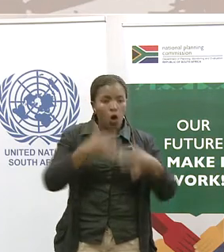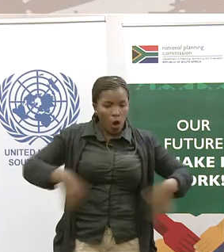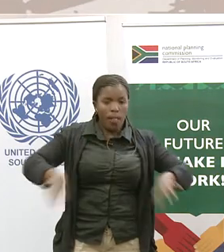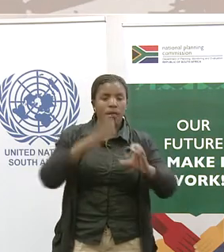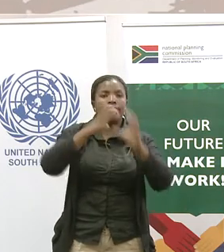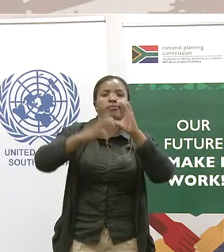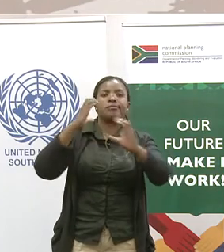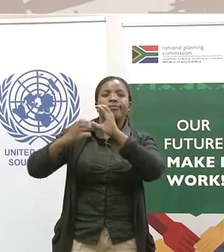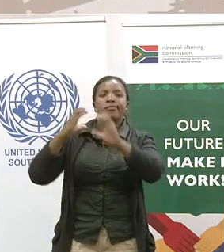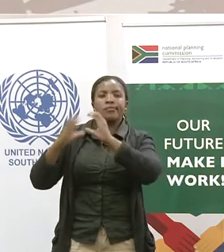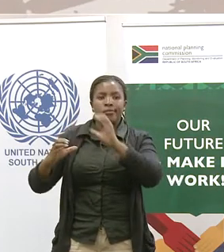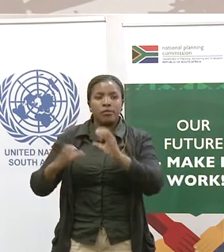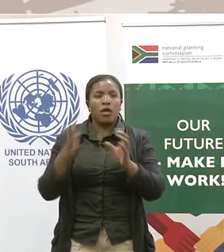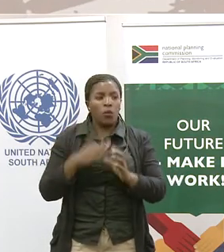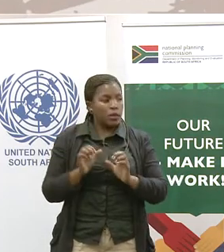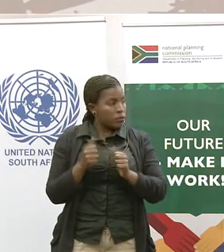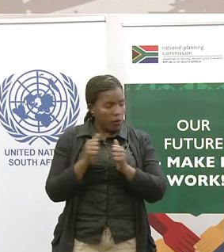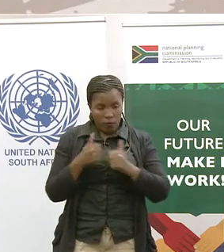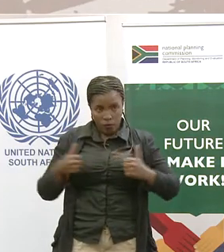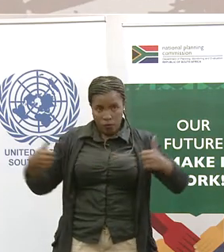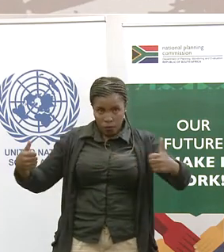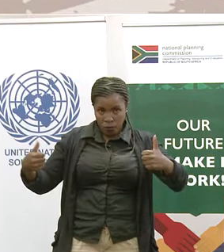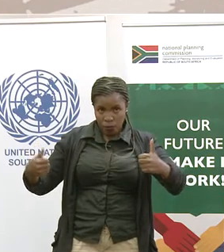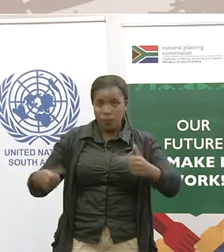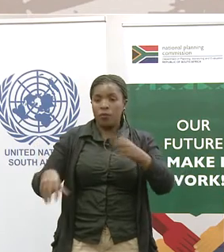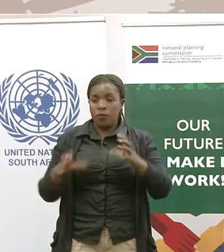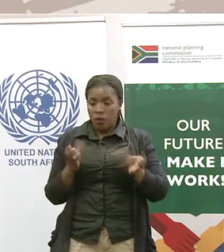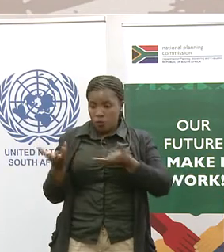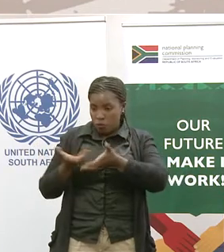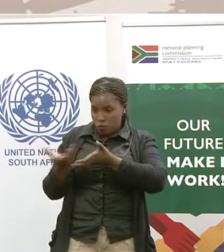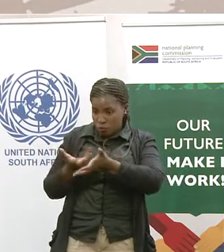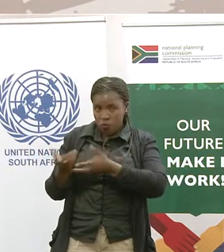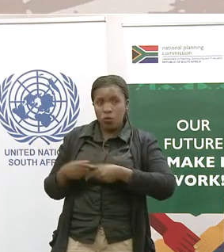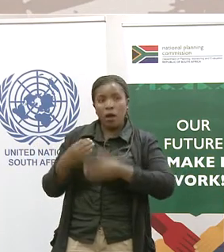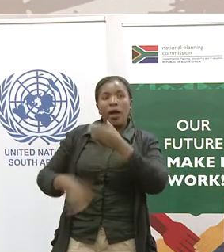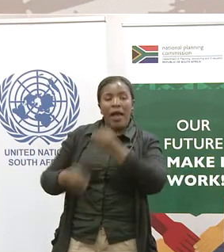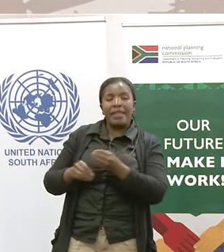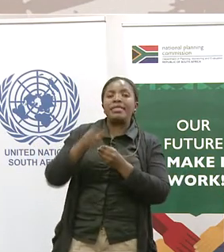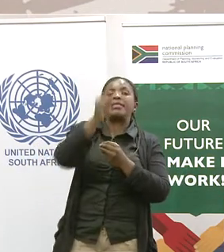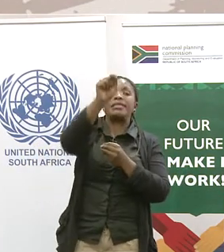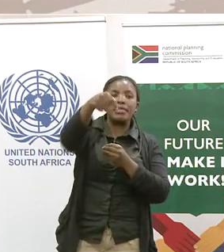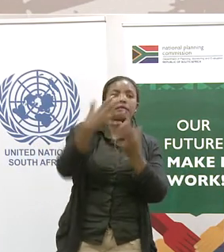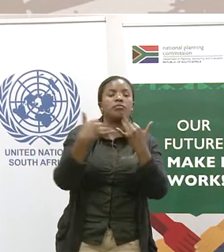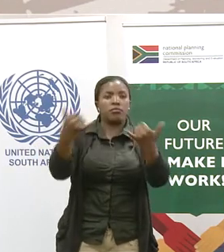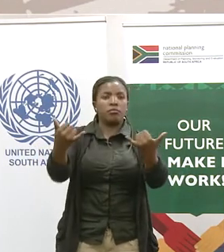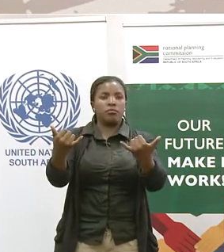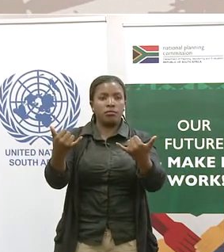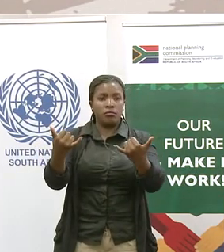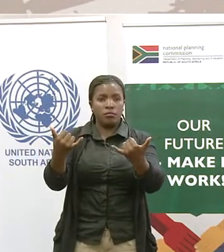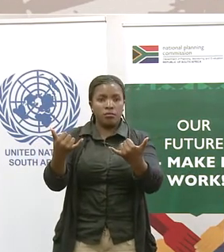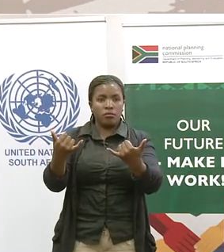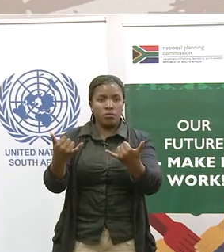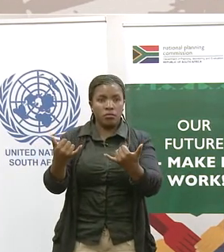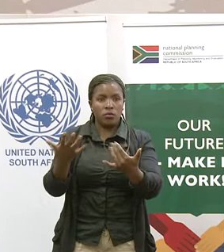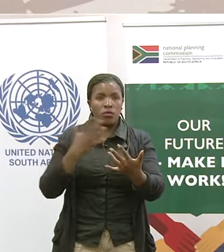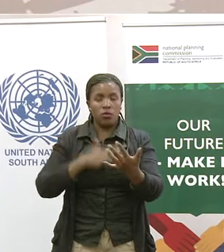between the panel members themselves and the audience around the questions that have been raised. And of course, we're going to be